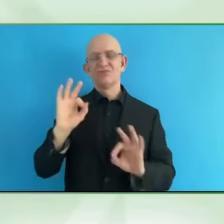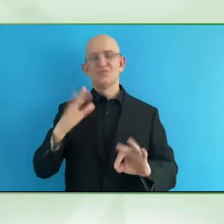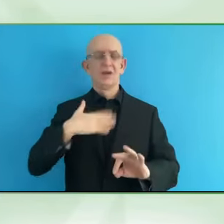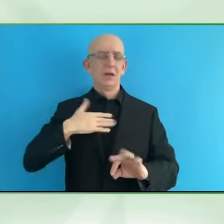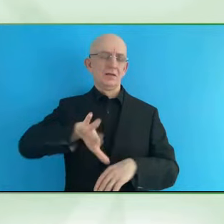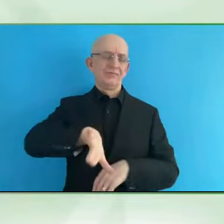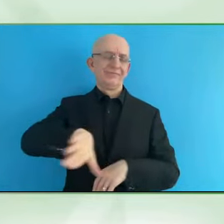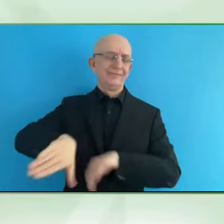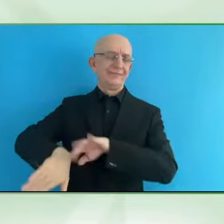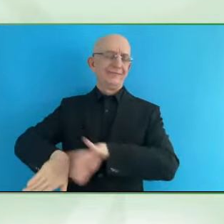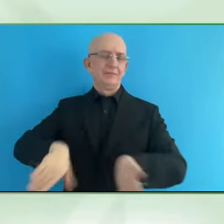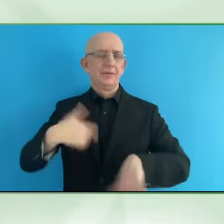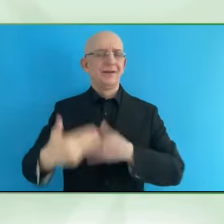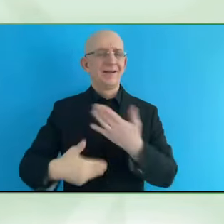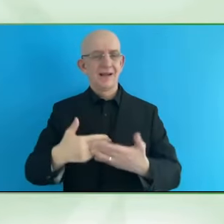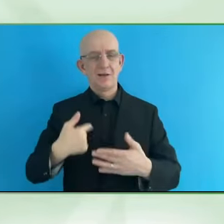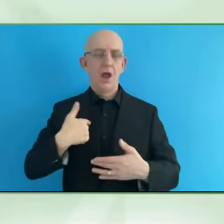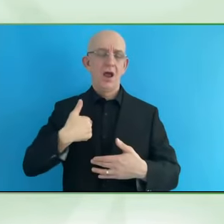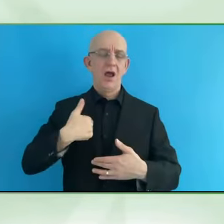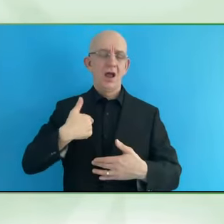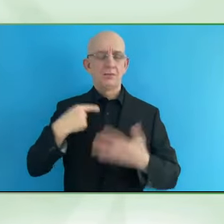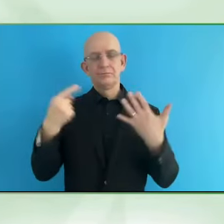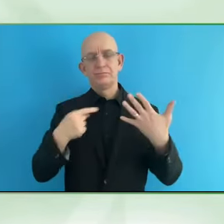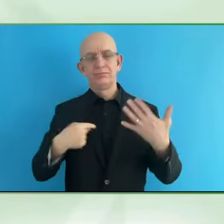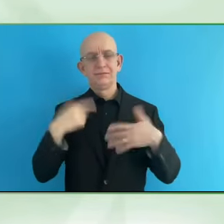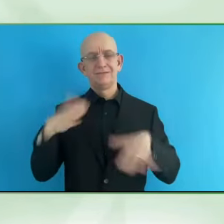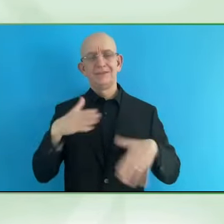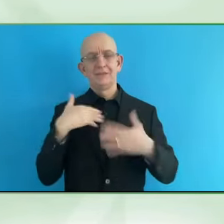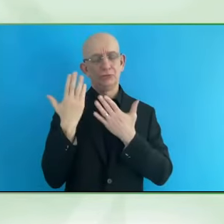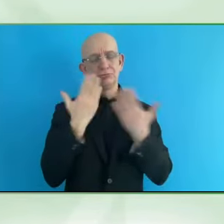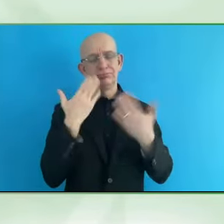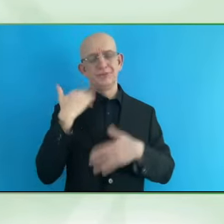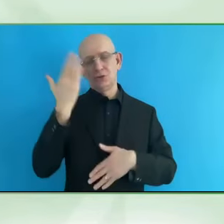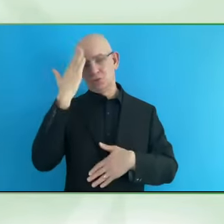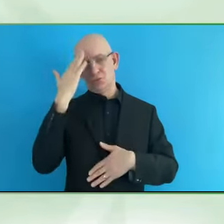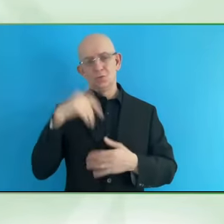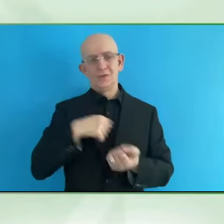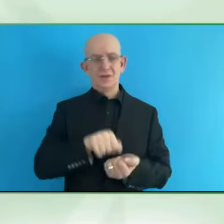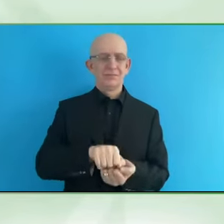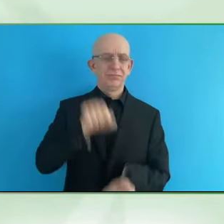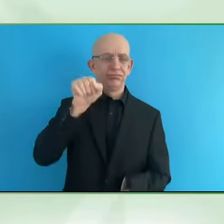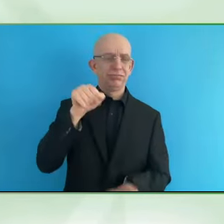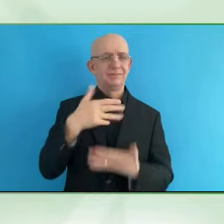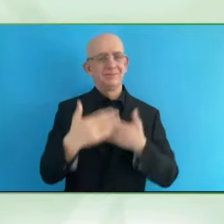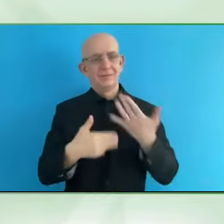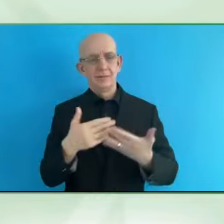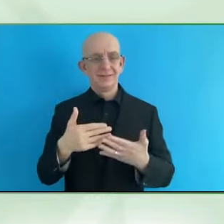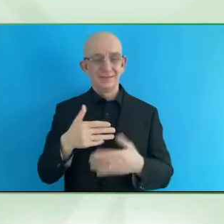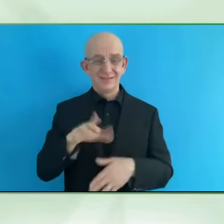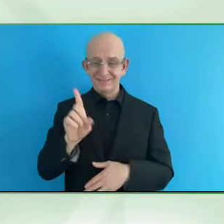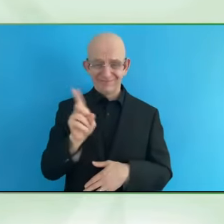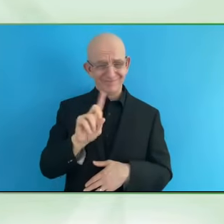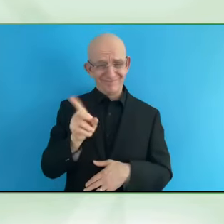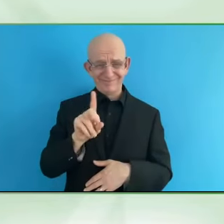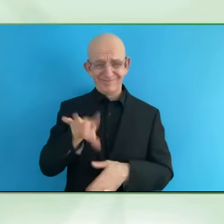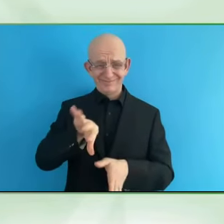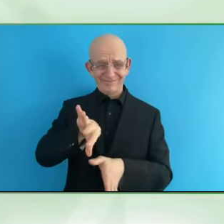might affect children's learning, or about particular medical conditions,